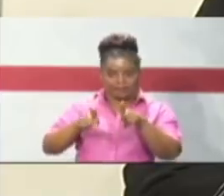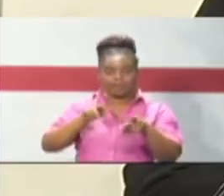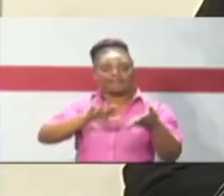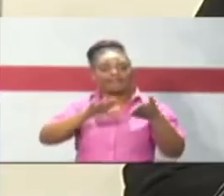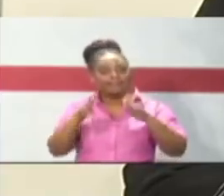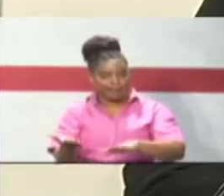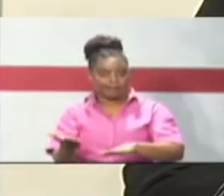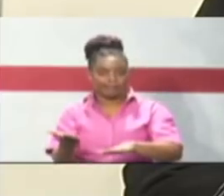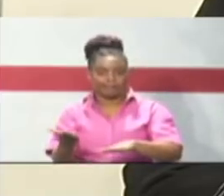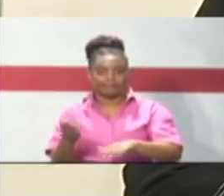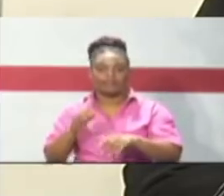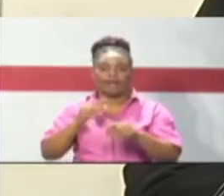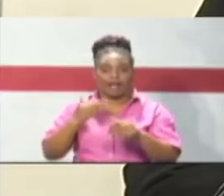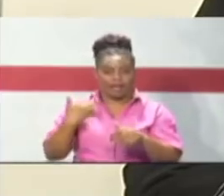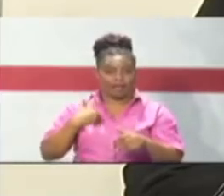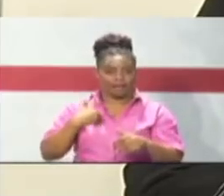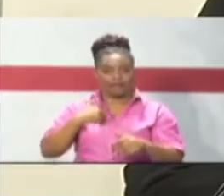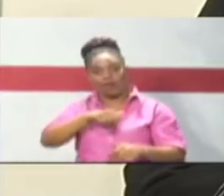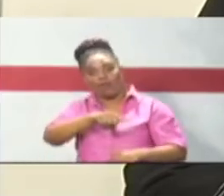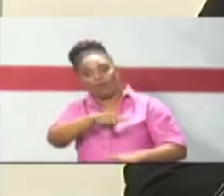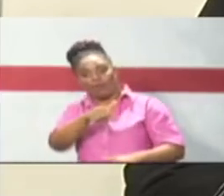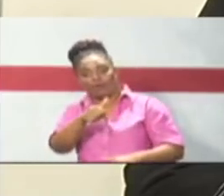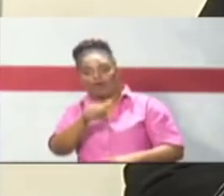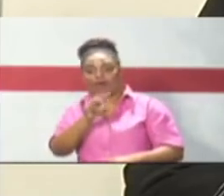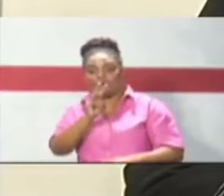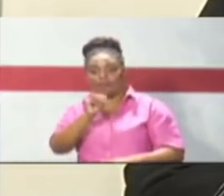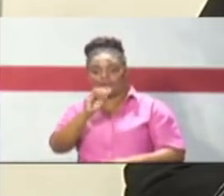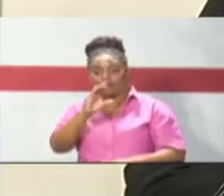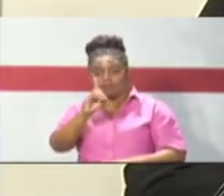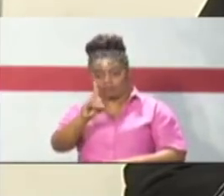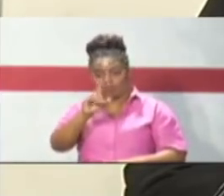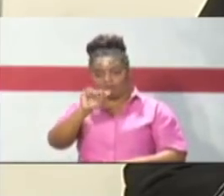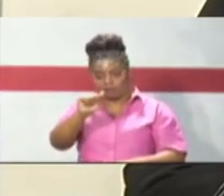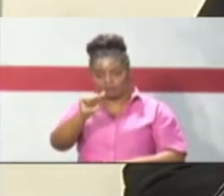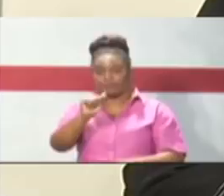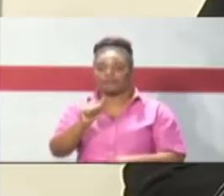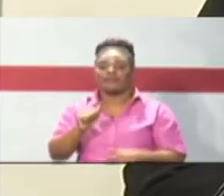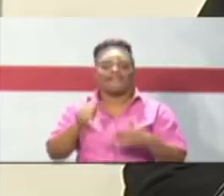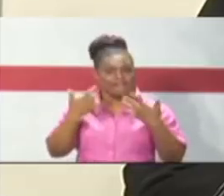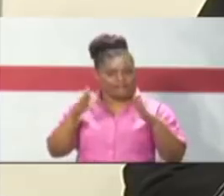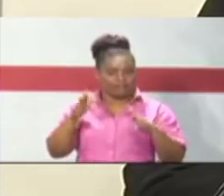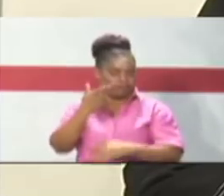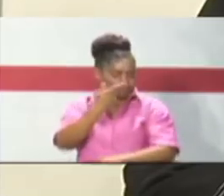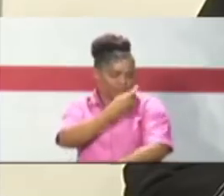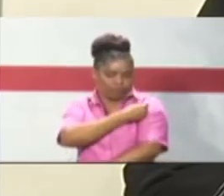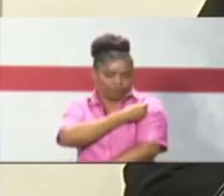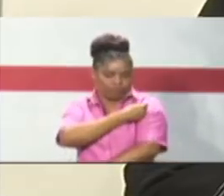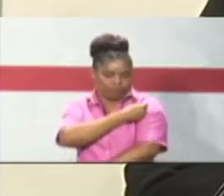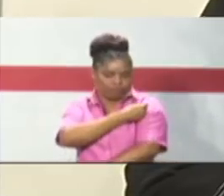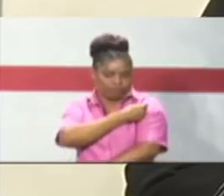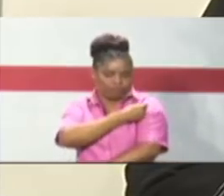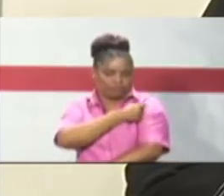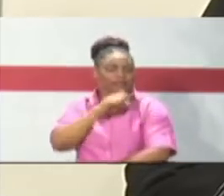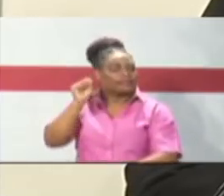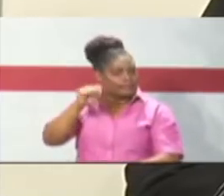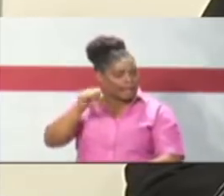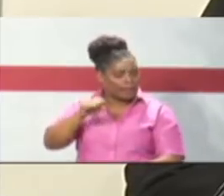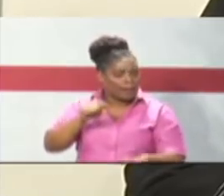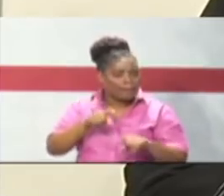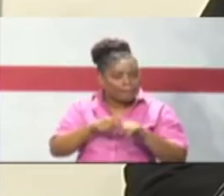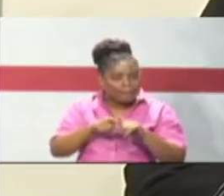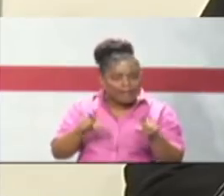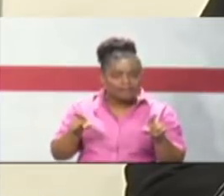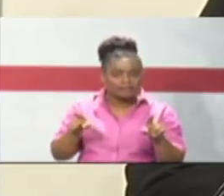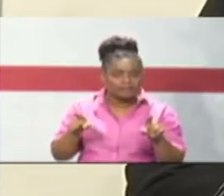other severe comorbidities that had a full vaccination regimen applied, but subsequently did